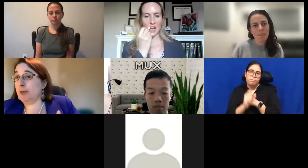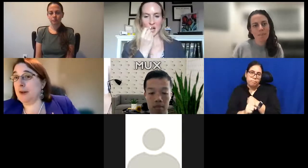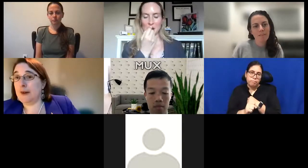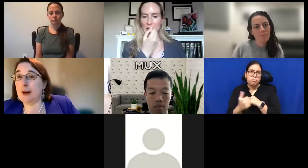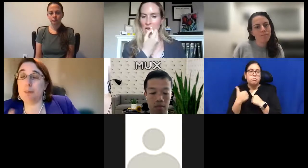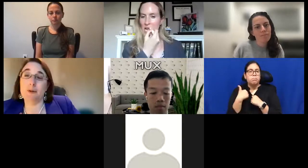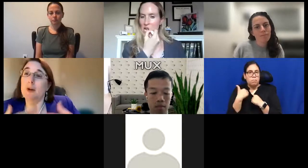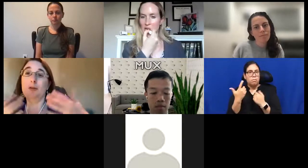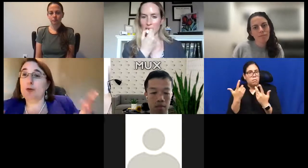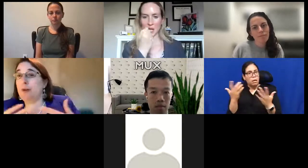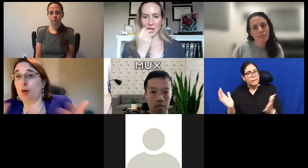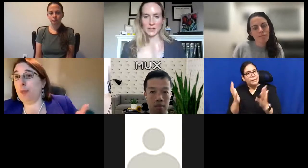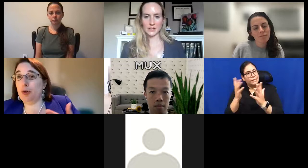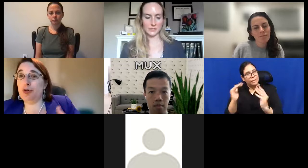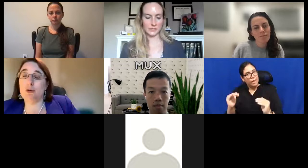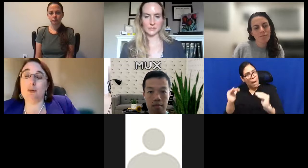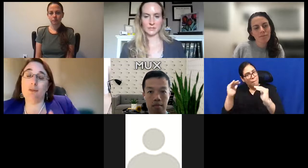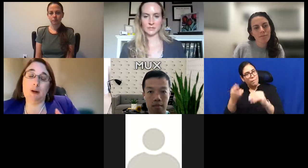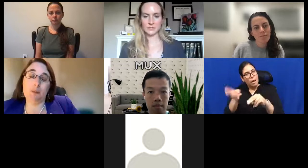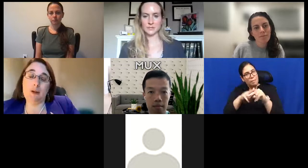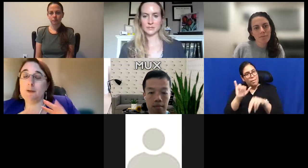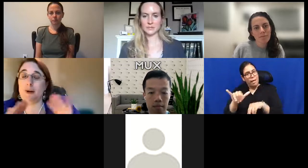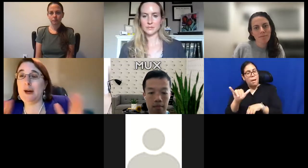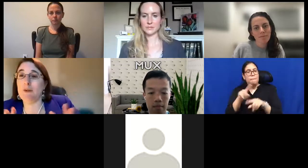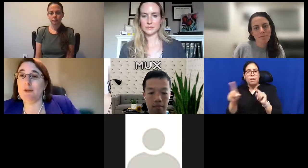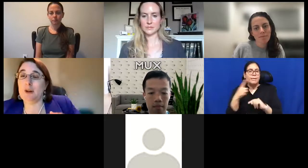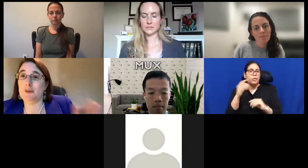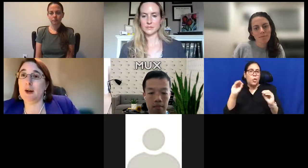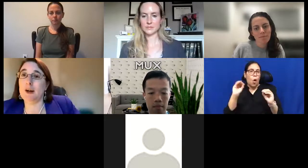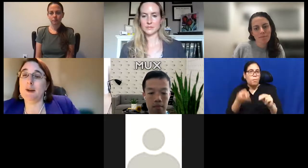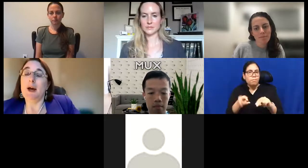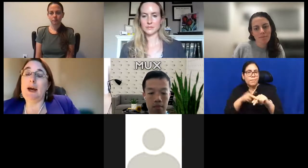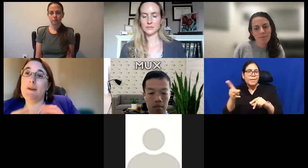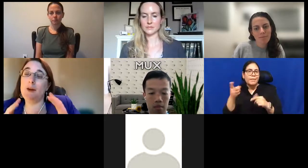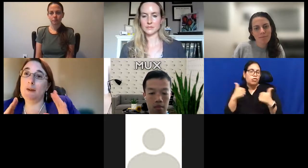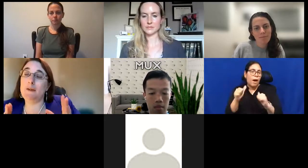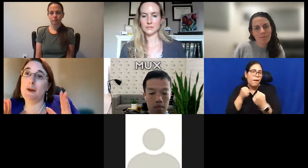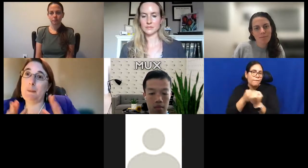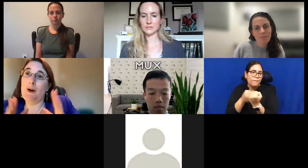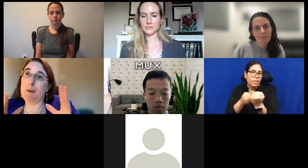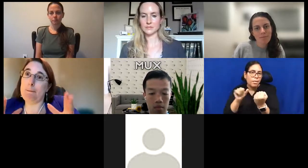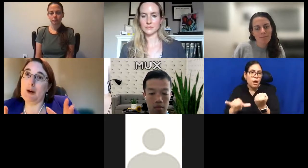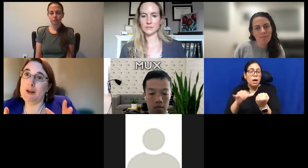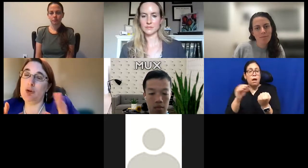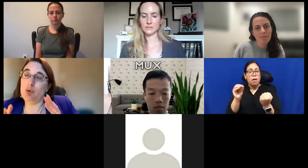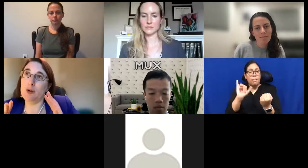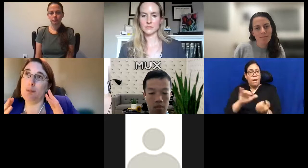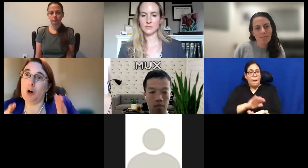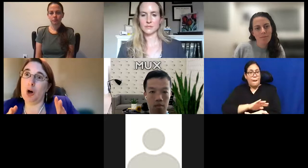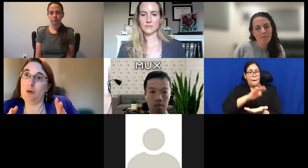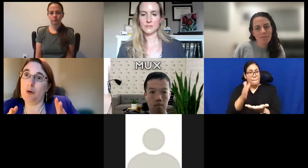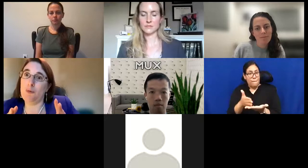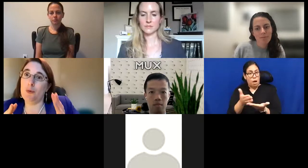to update that, but there's been no push. So that's some advocacy on the side. And then the amount of money you